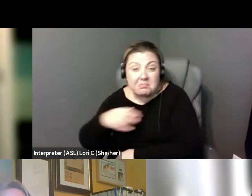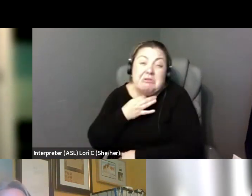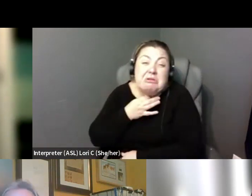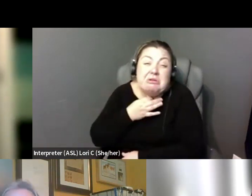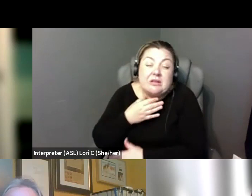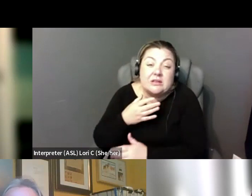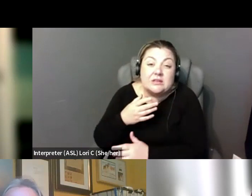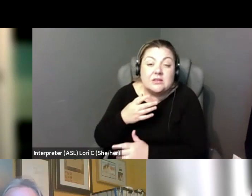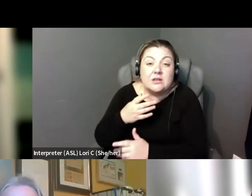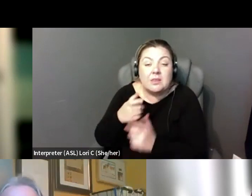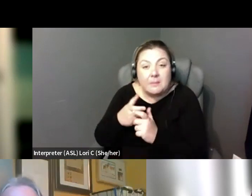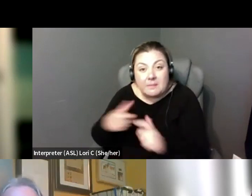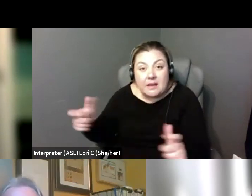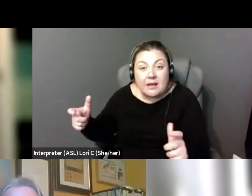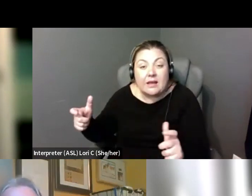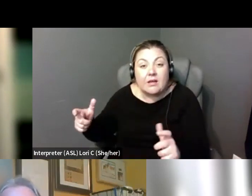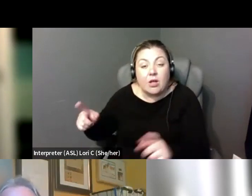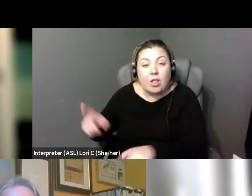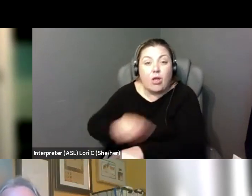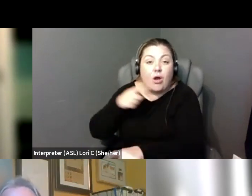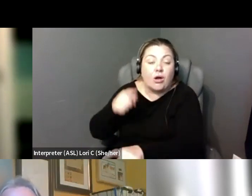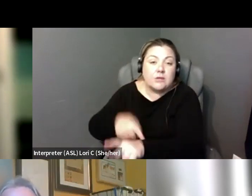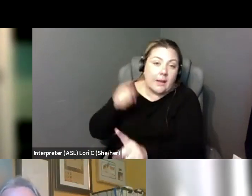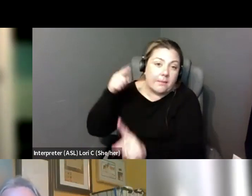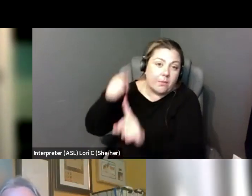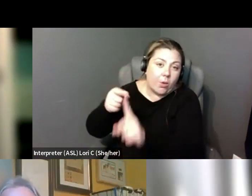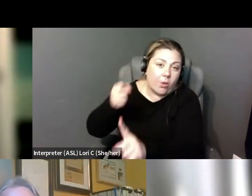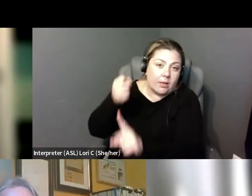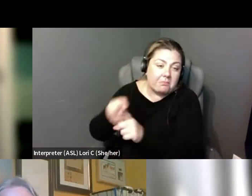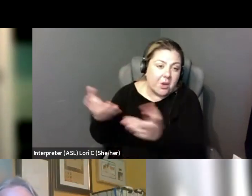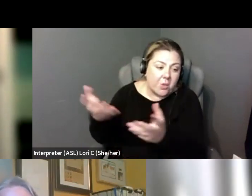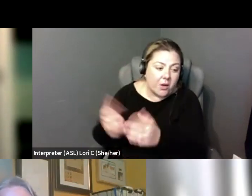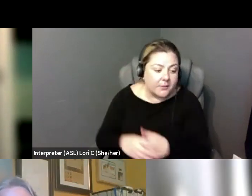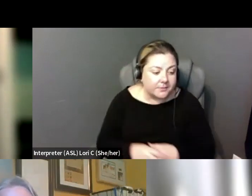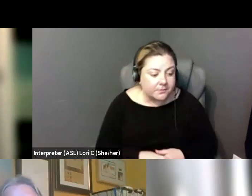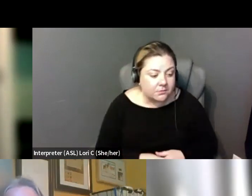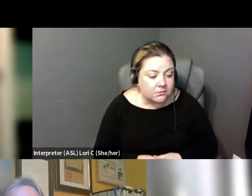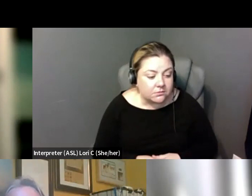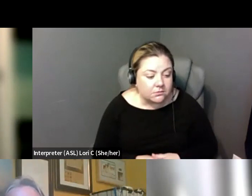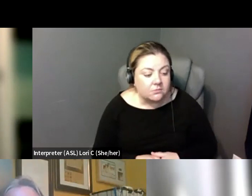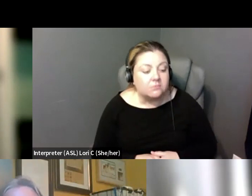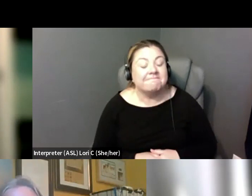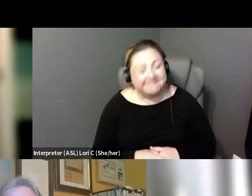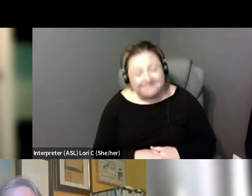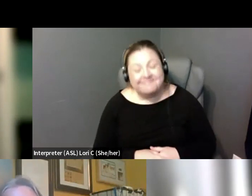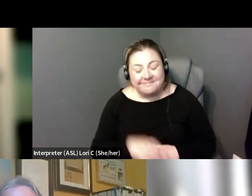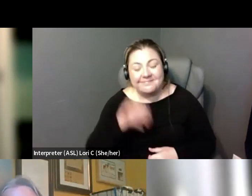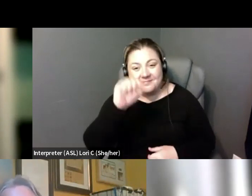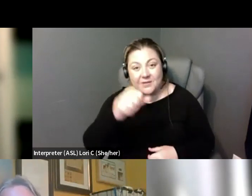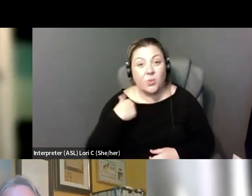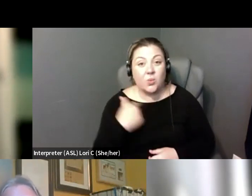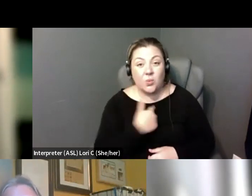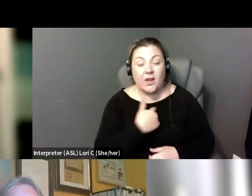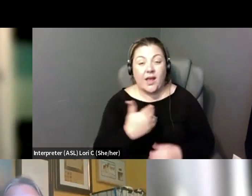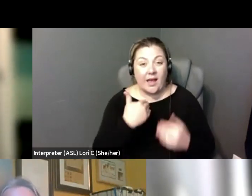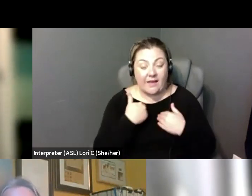bigger impact? Absolutely. I think we have leadership pathways for women that want to